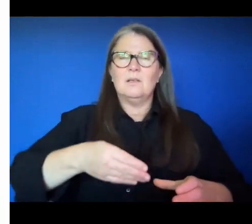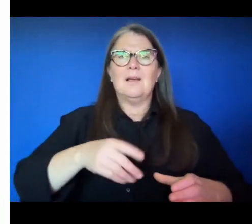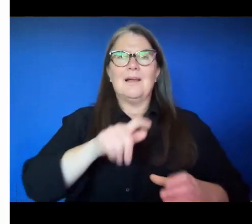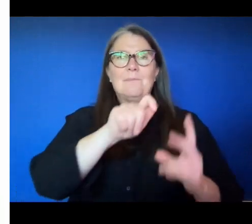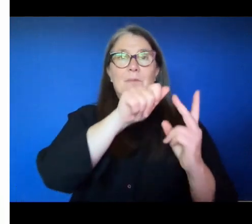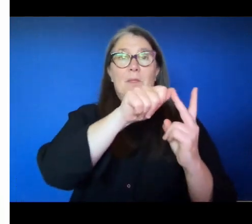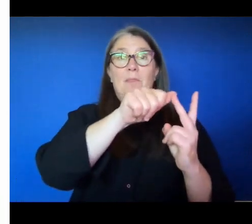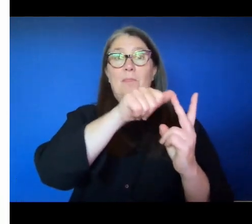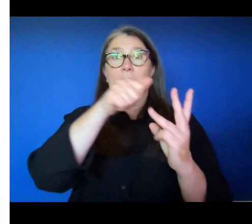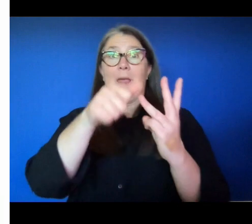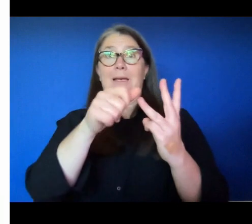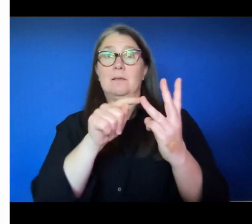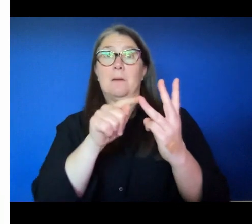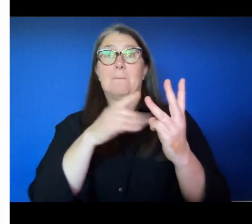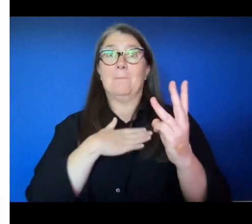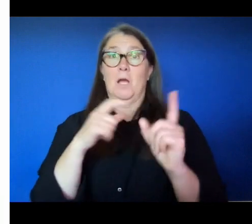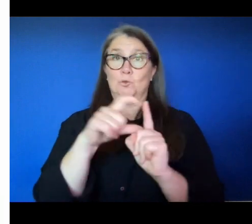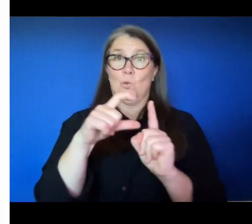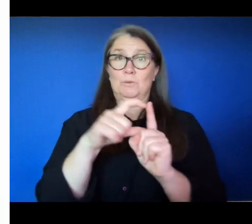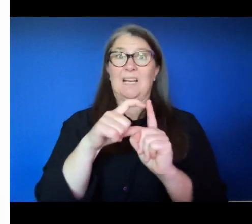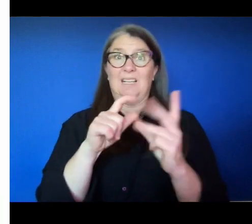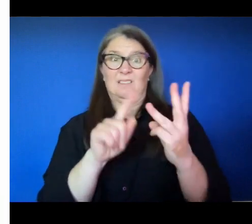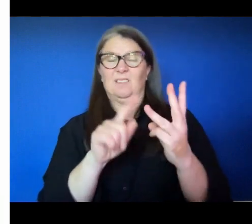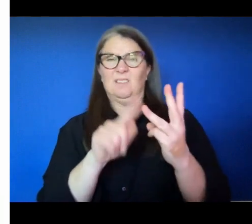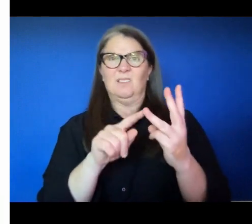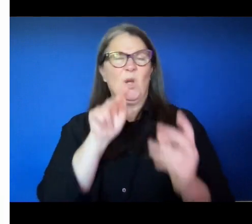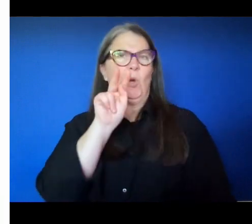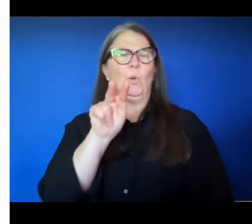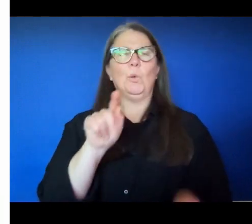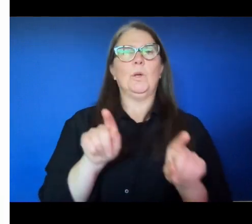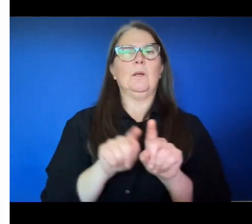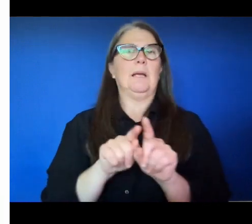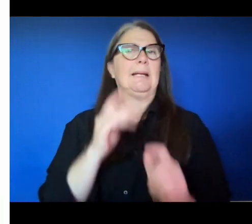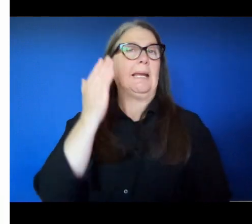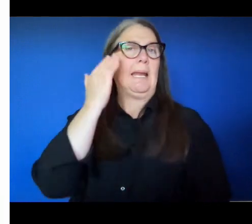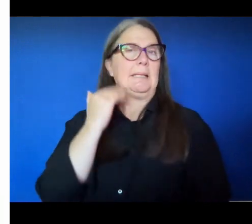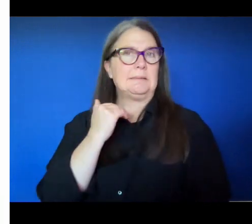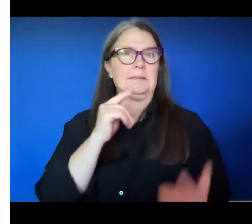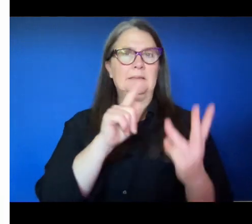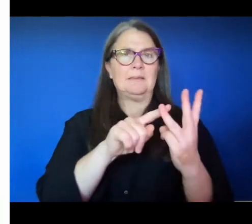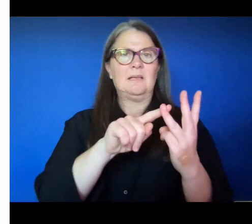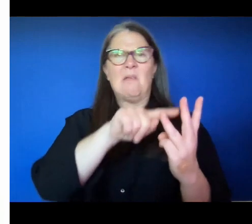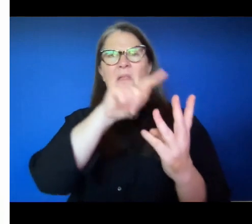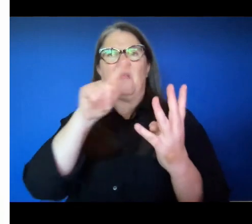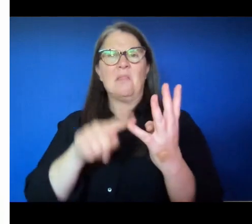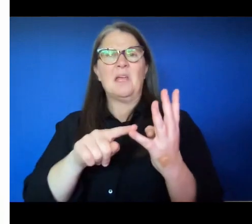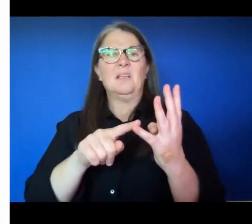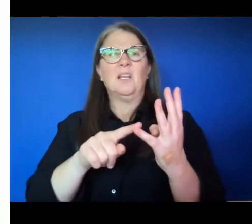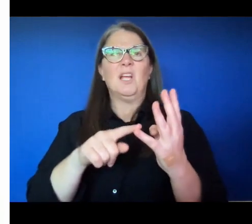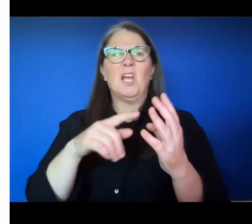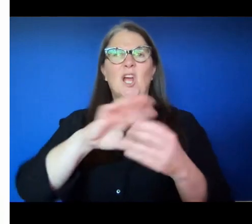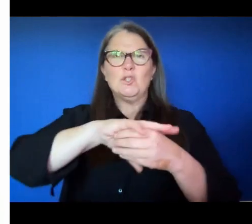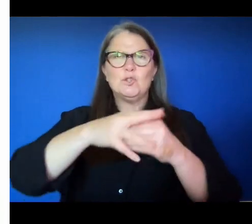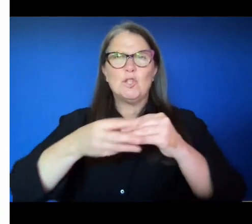and with the freshwater mussel shells. Then my sister Lisa with the tenure map again.